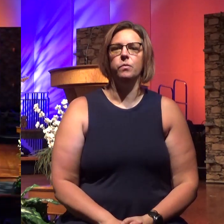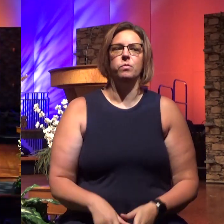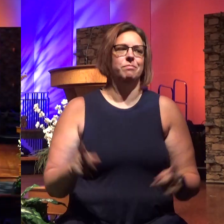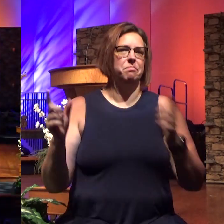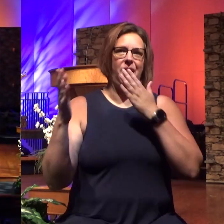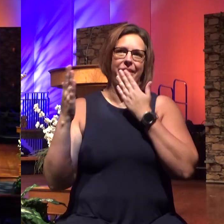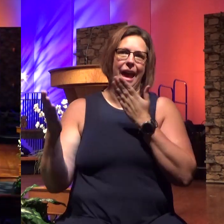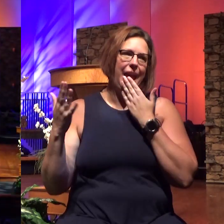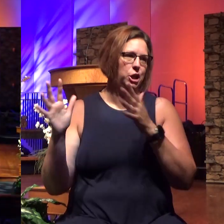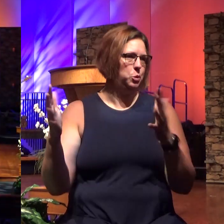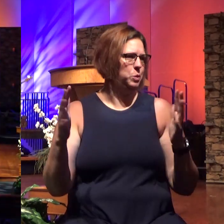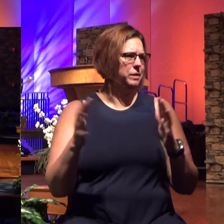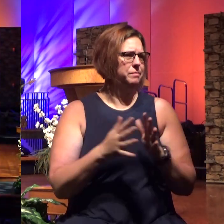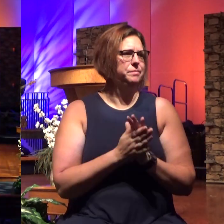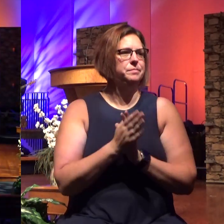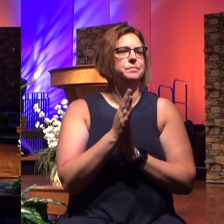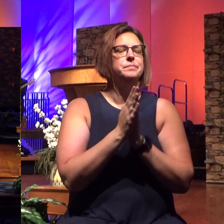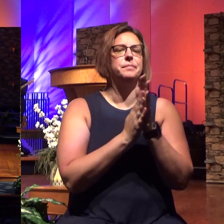Thank you.